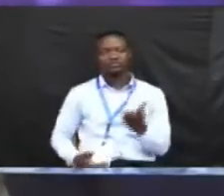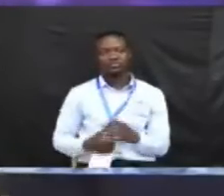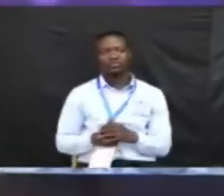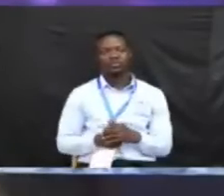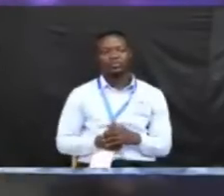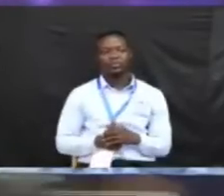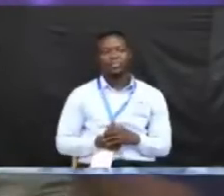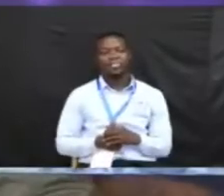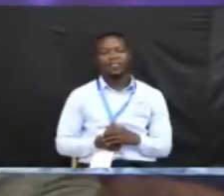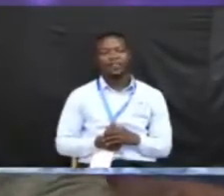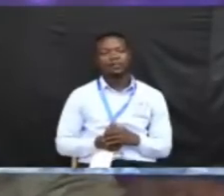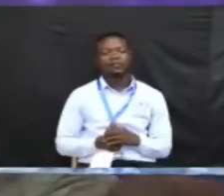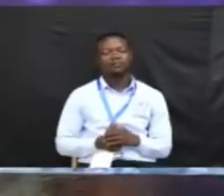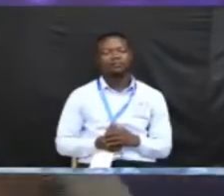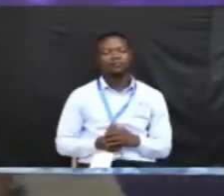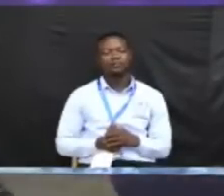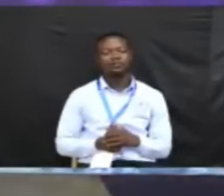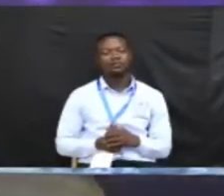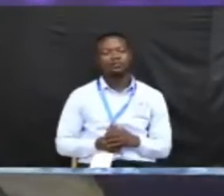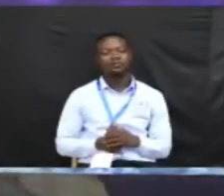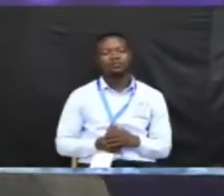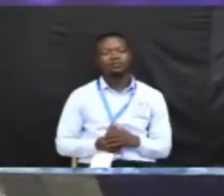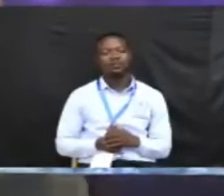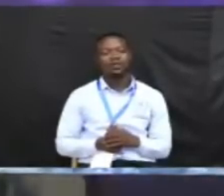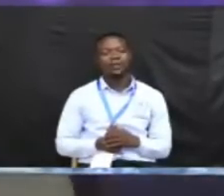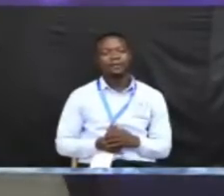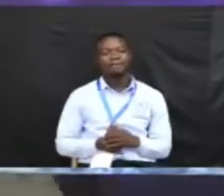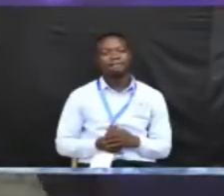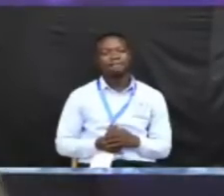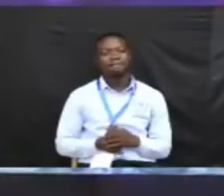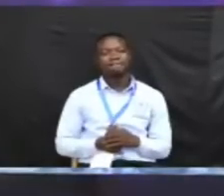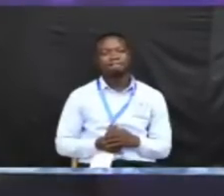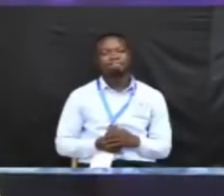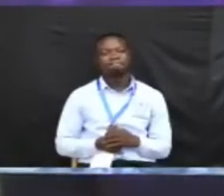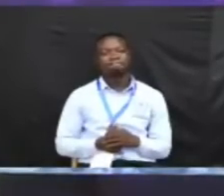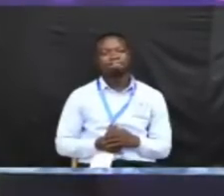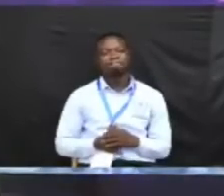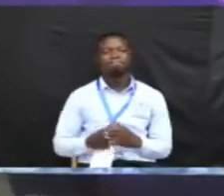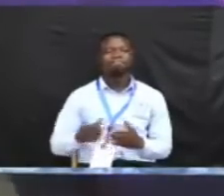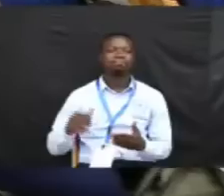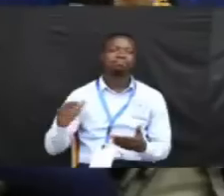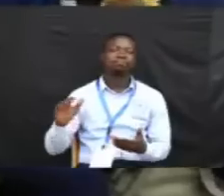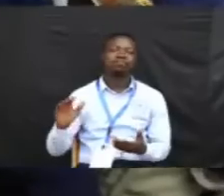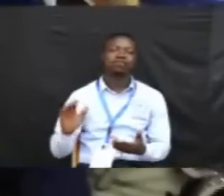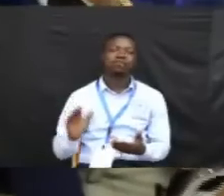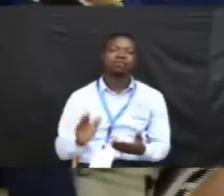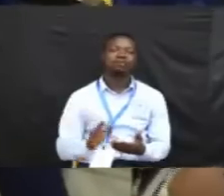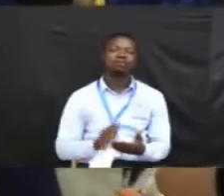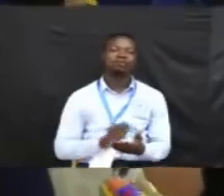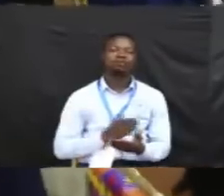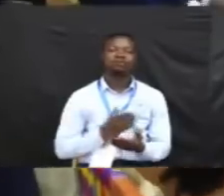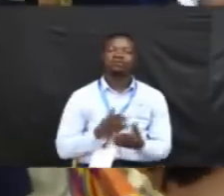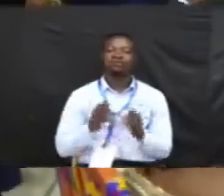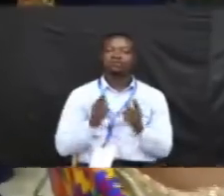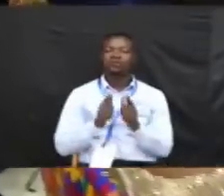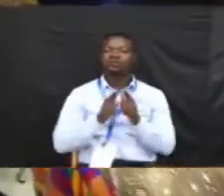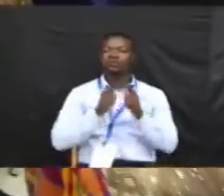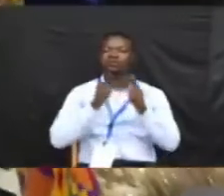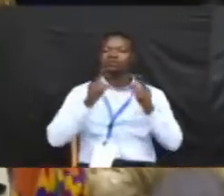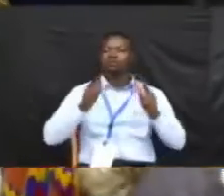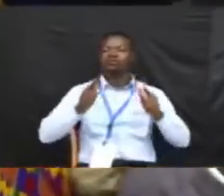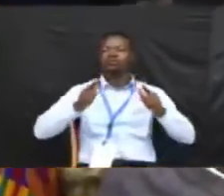You are welcome. Great things he has done.